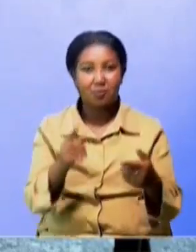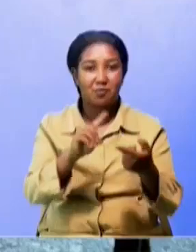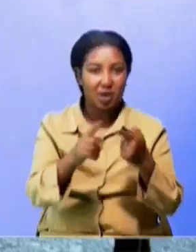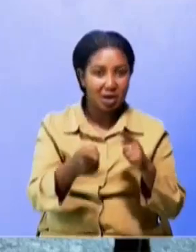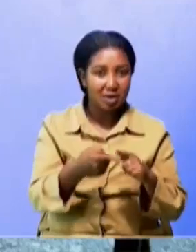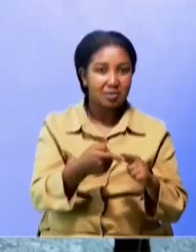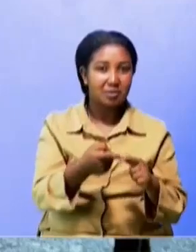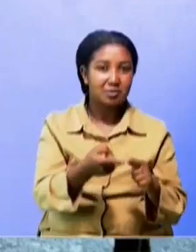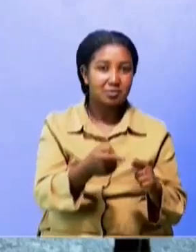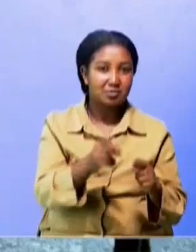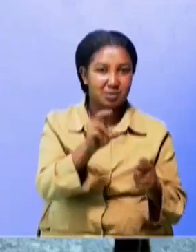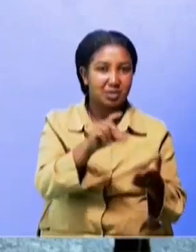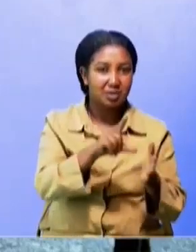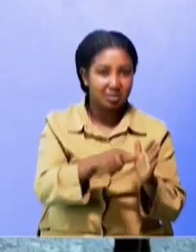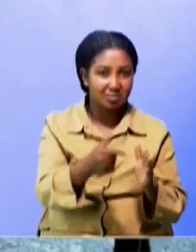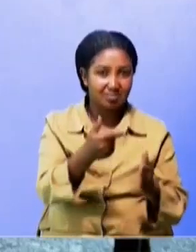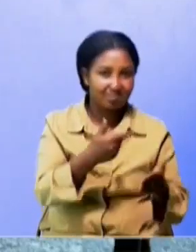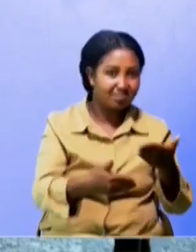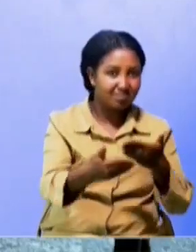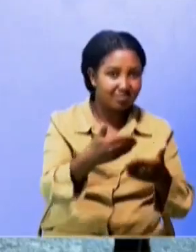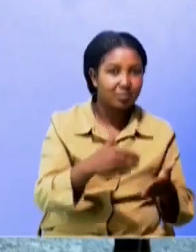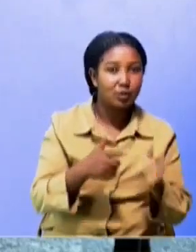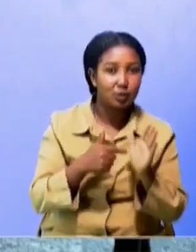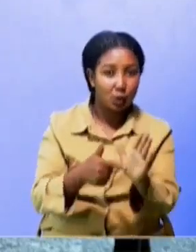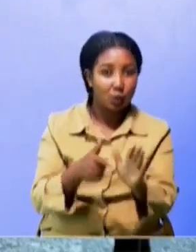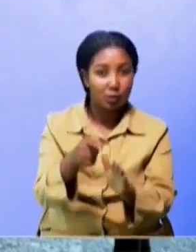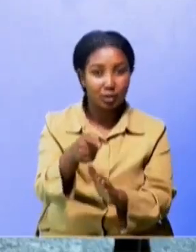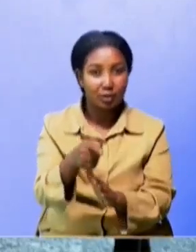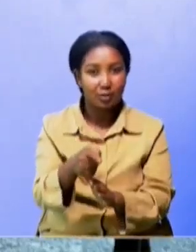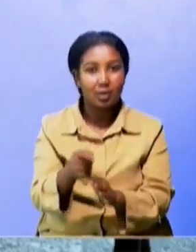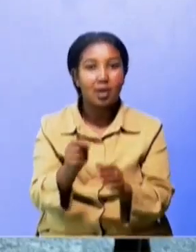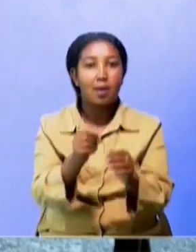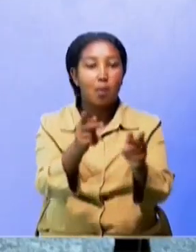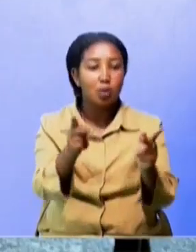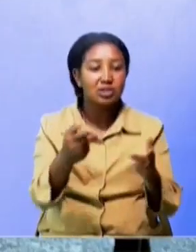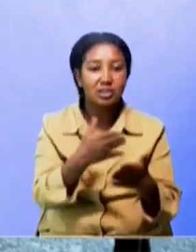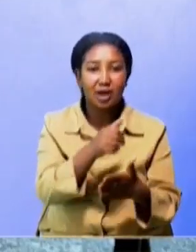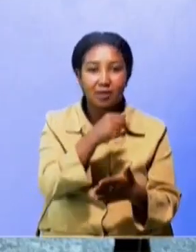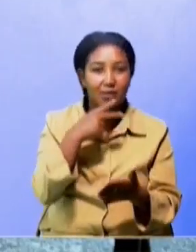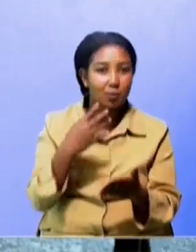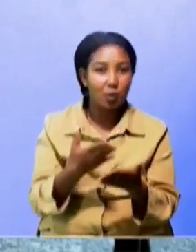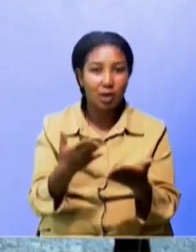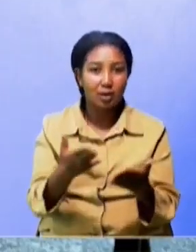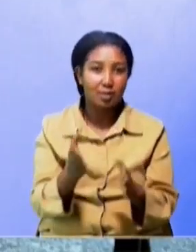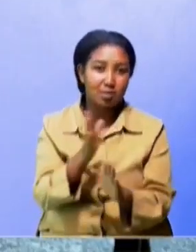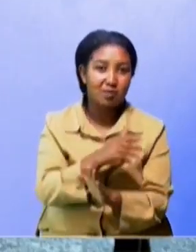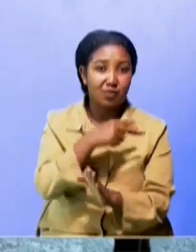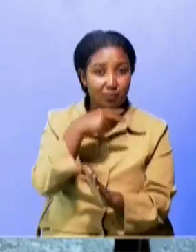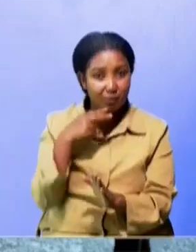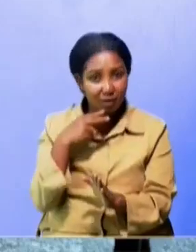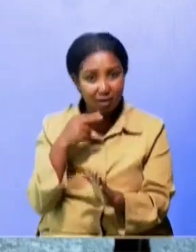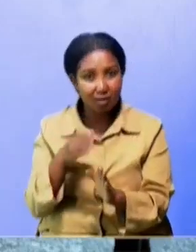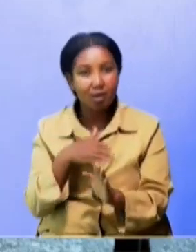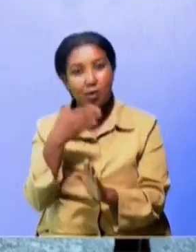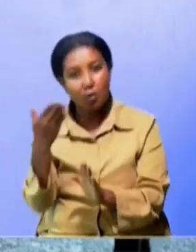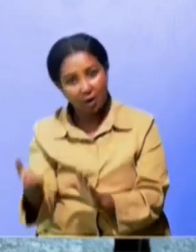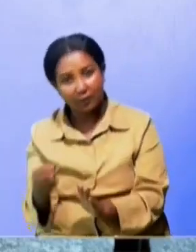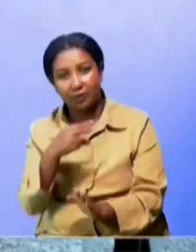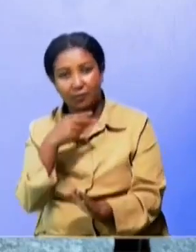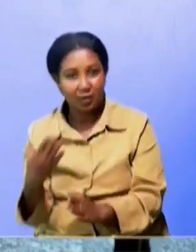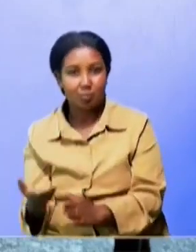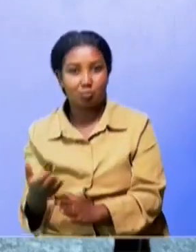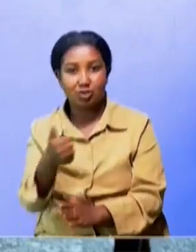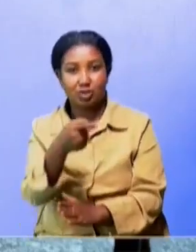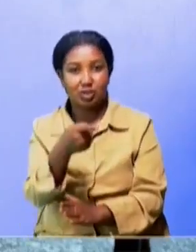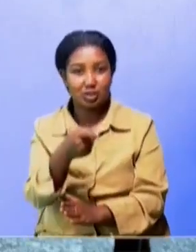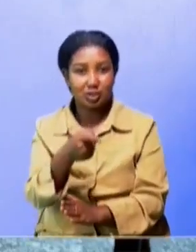for 30 seconds and then try to show that the position of adverbs what? Before the main verb. What it looks like.